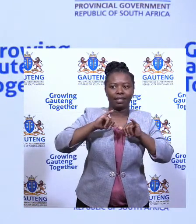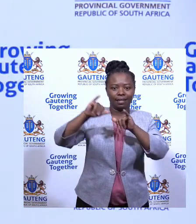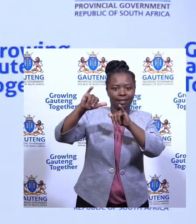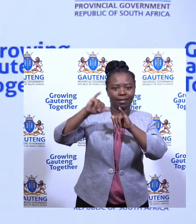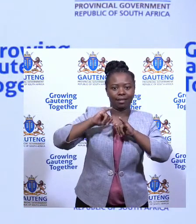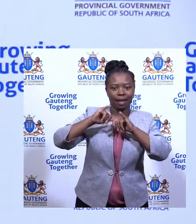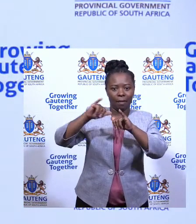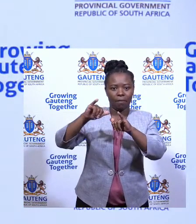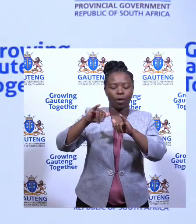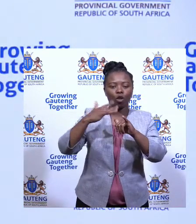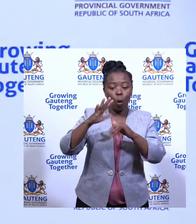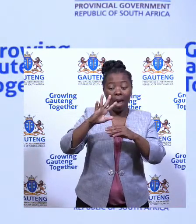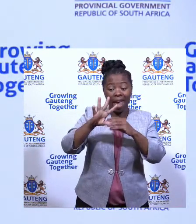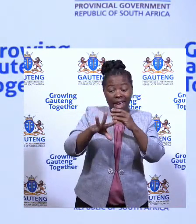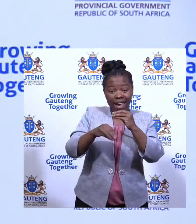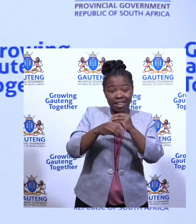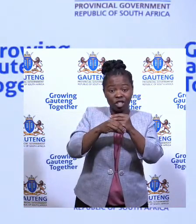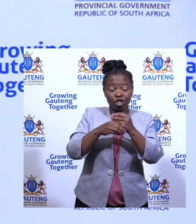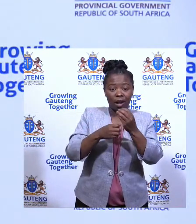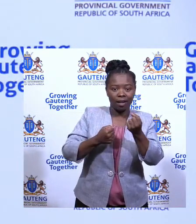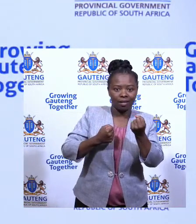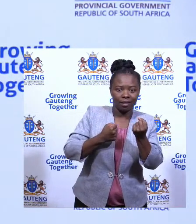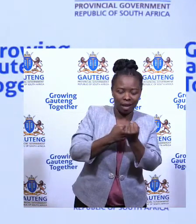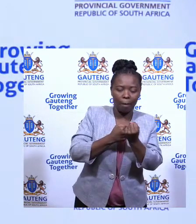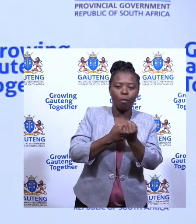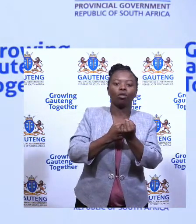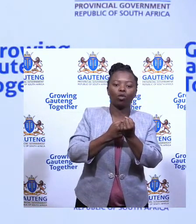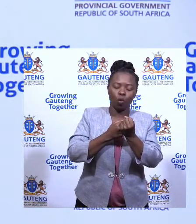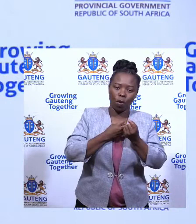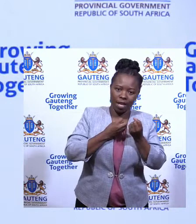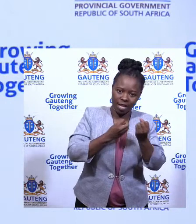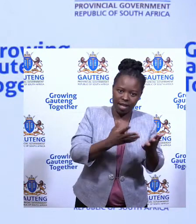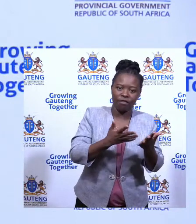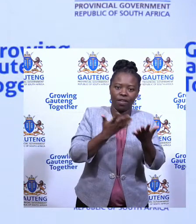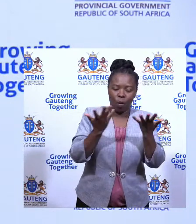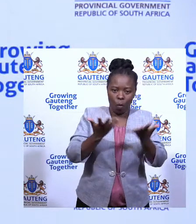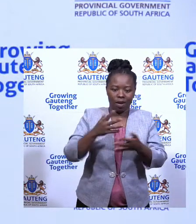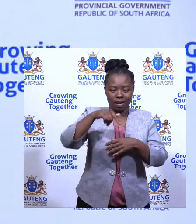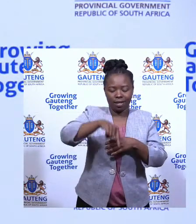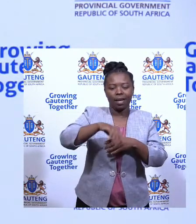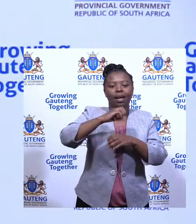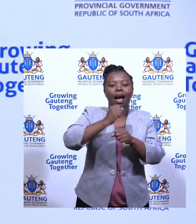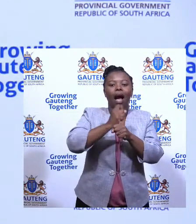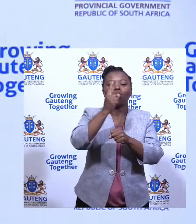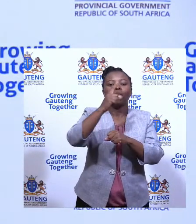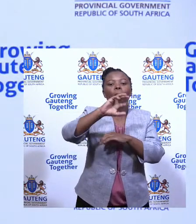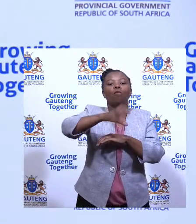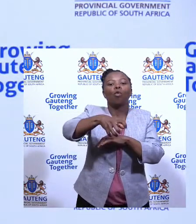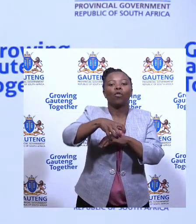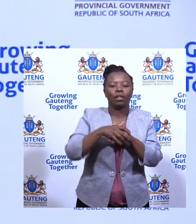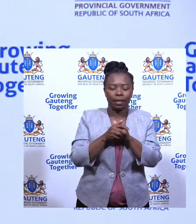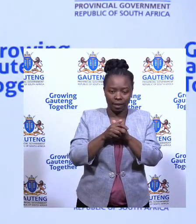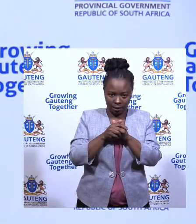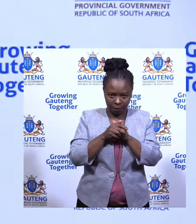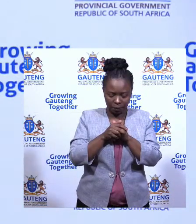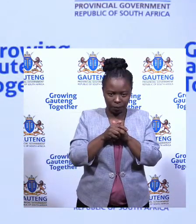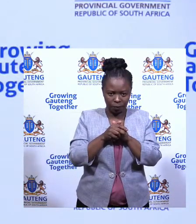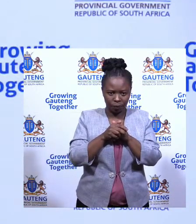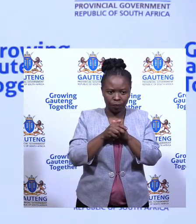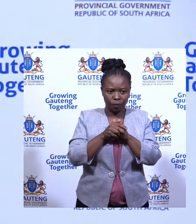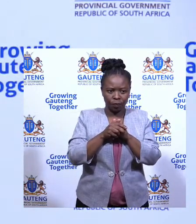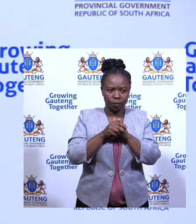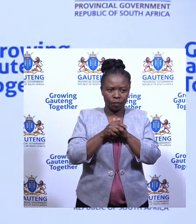additional assistance to the team of the province, Gauteng province in this case. Now, on the deliverables,